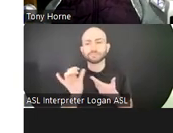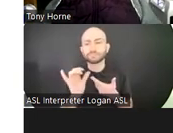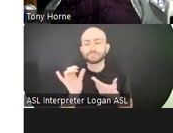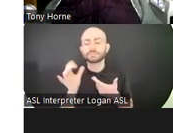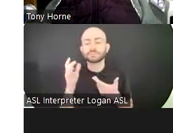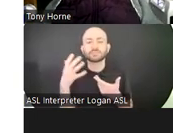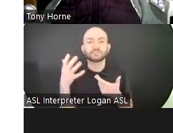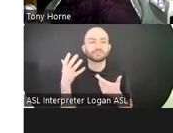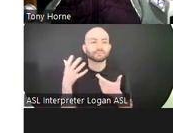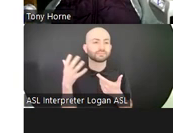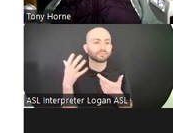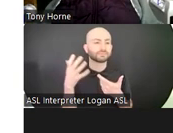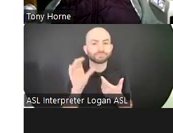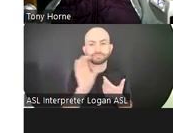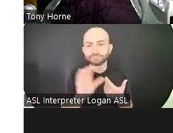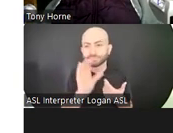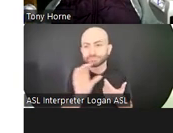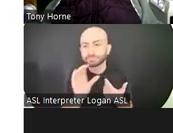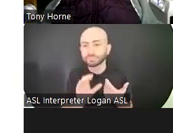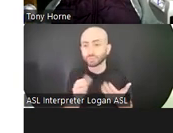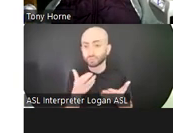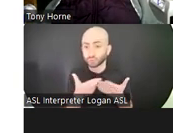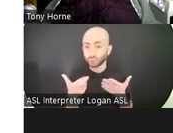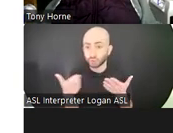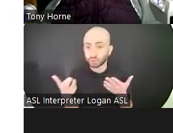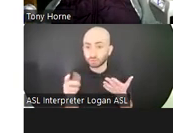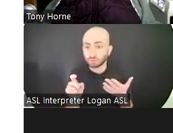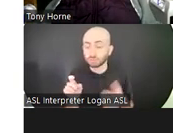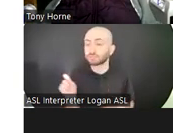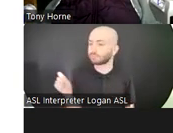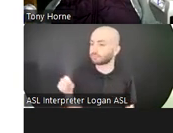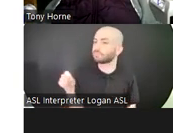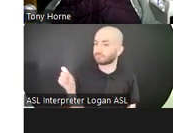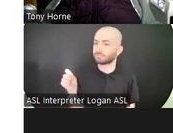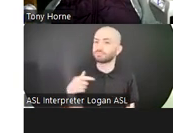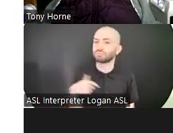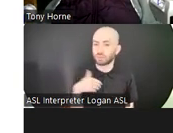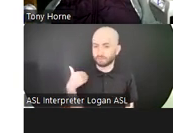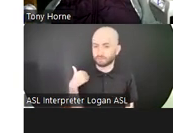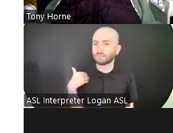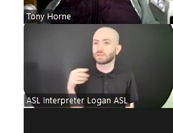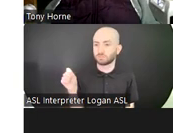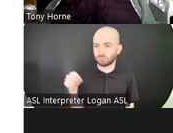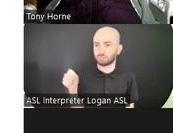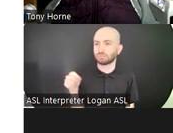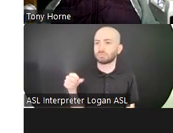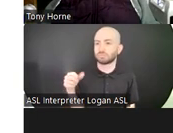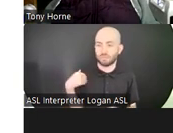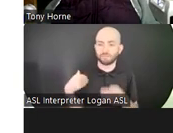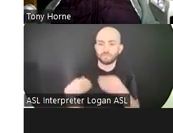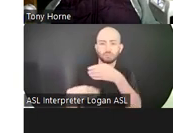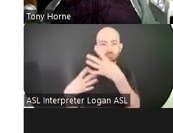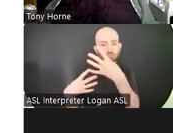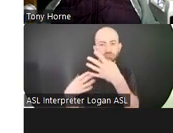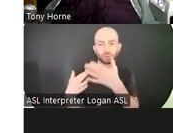finding resources yes yes have a list of